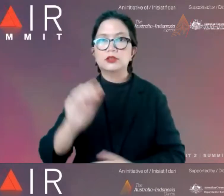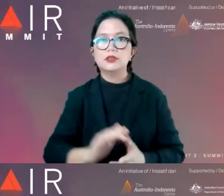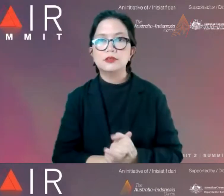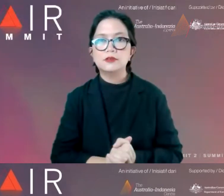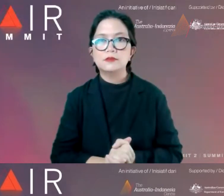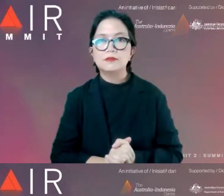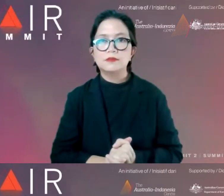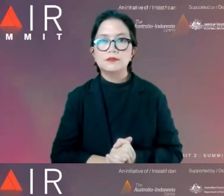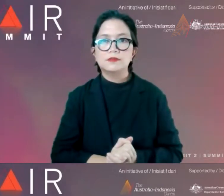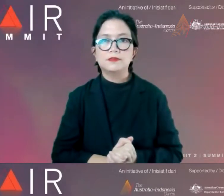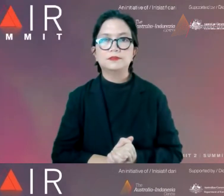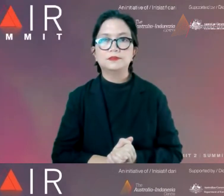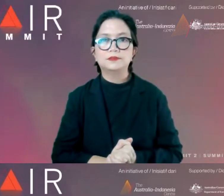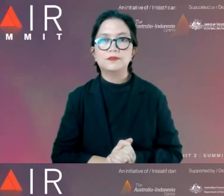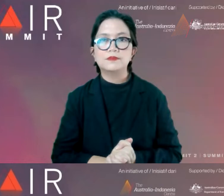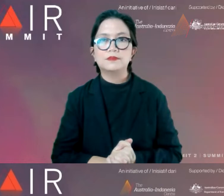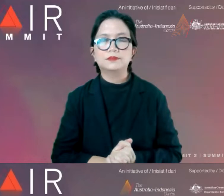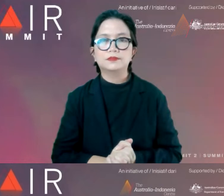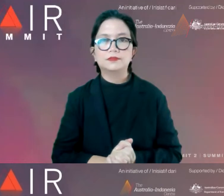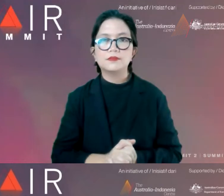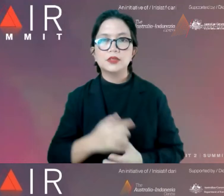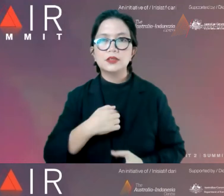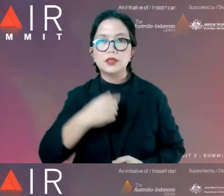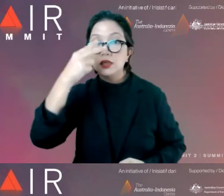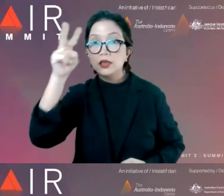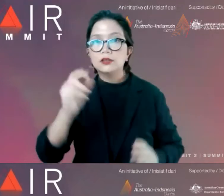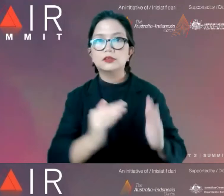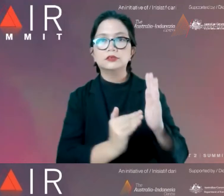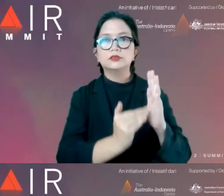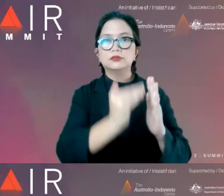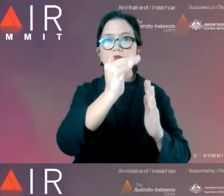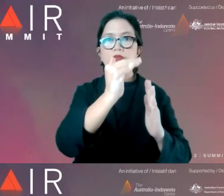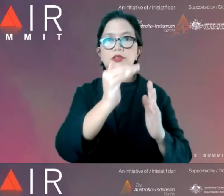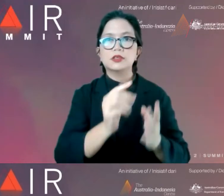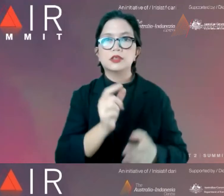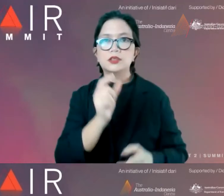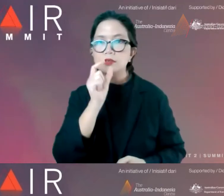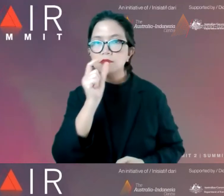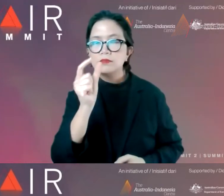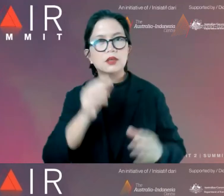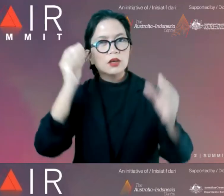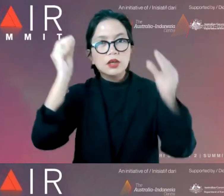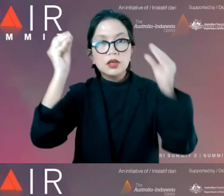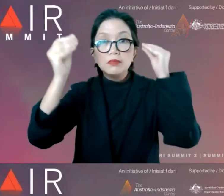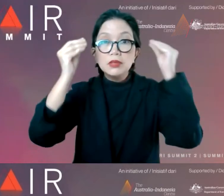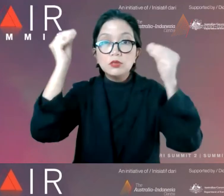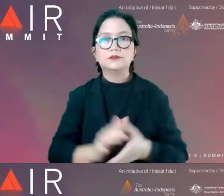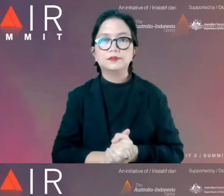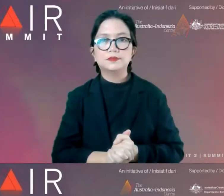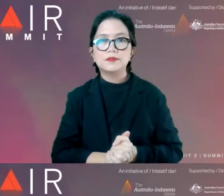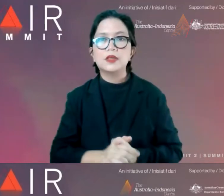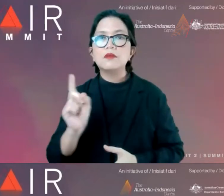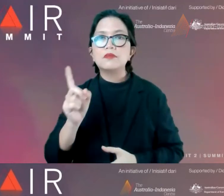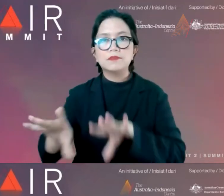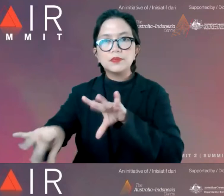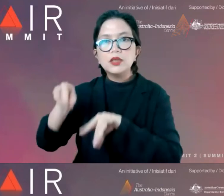a slightly increased amount of confusion, because people are certainly in Australia we had the confusion around the types